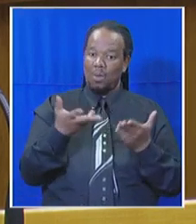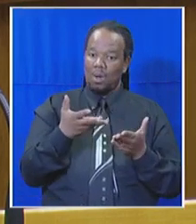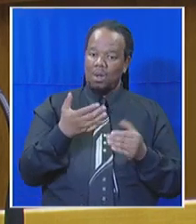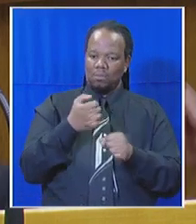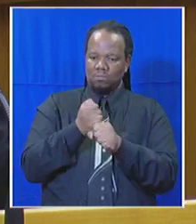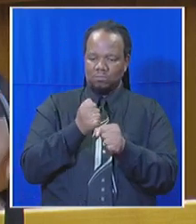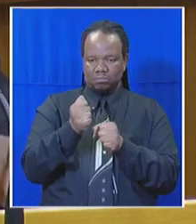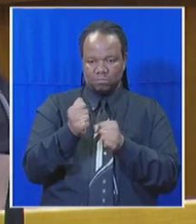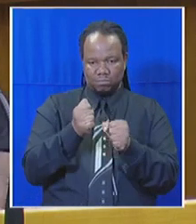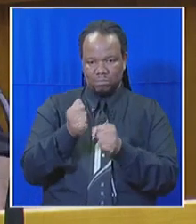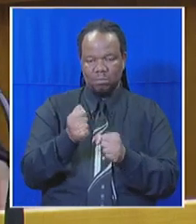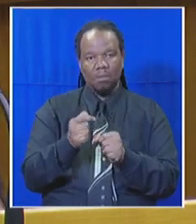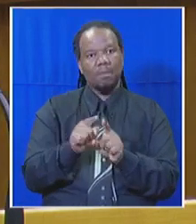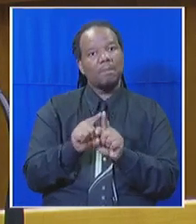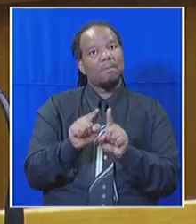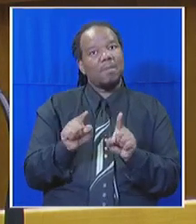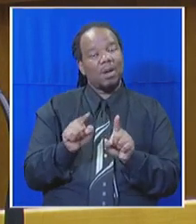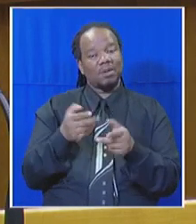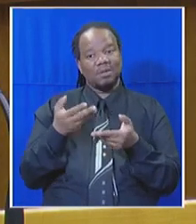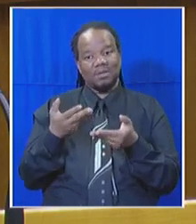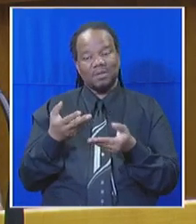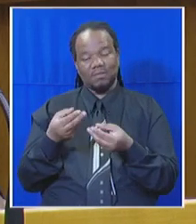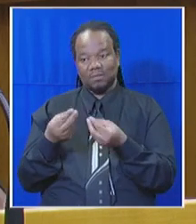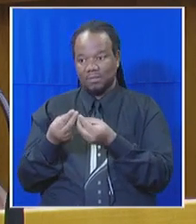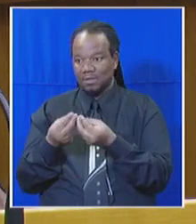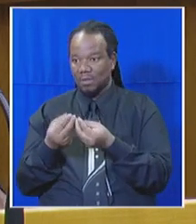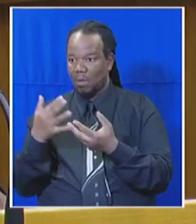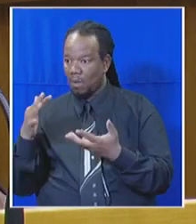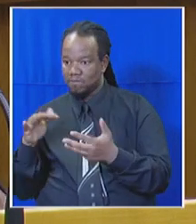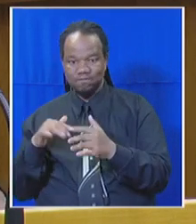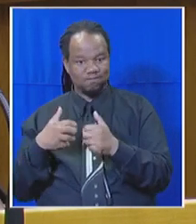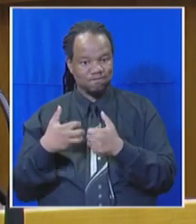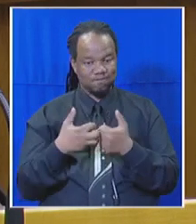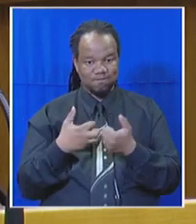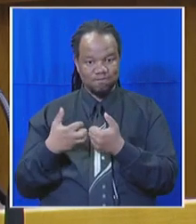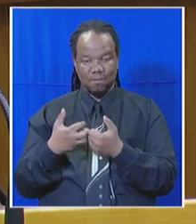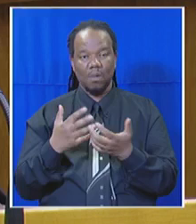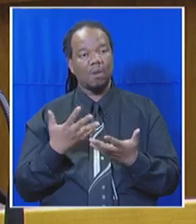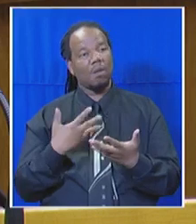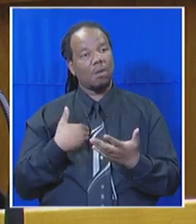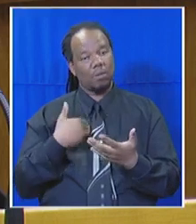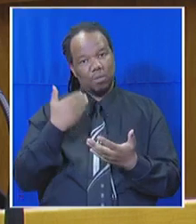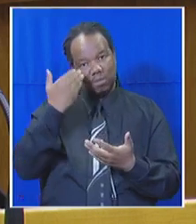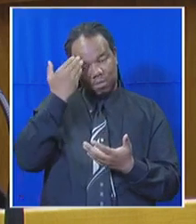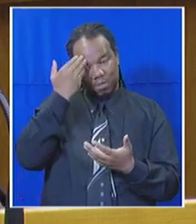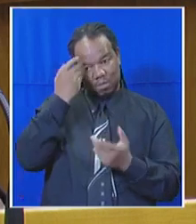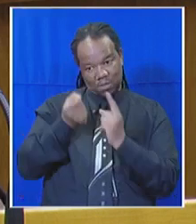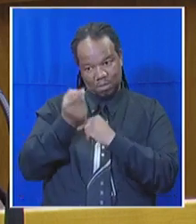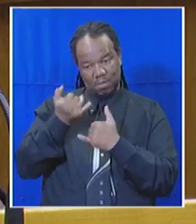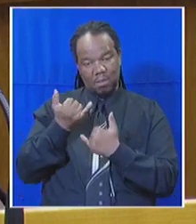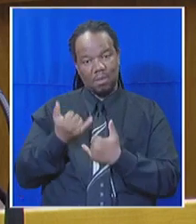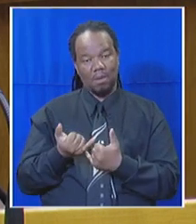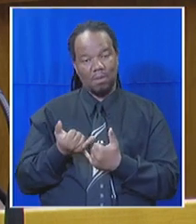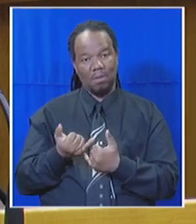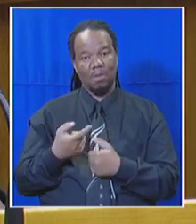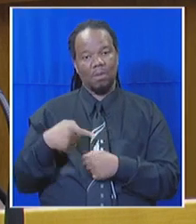and neglecting this crucial mandate is bound to lead to uncertainty and upheaval, as we're accustomed to by now. The NFP believes